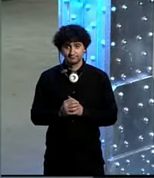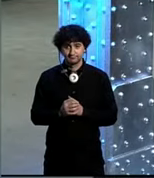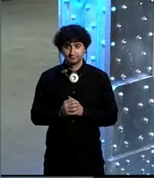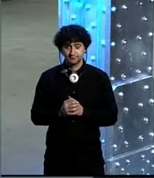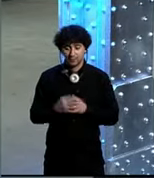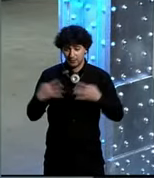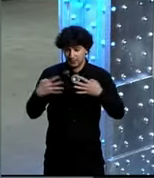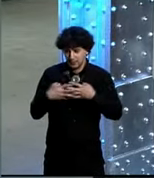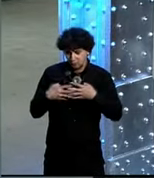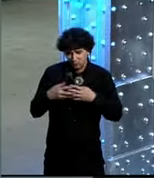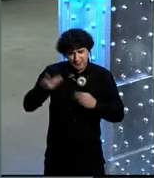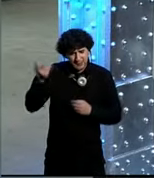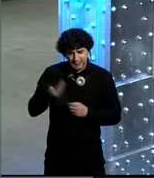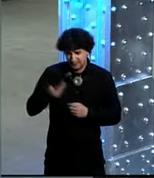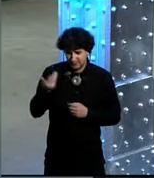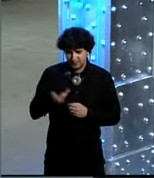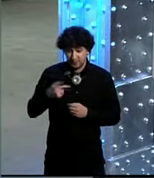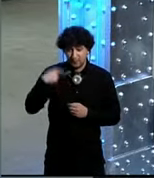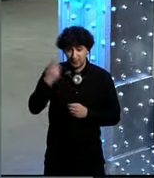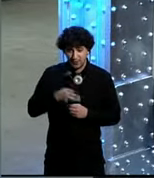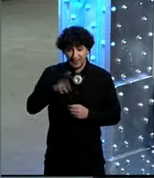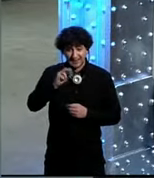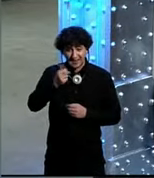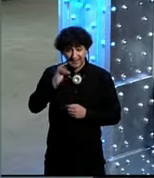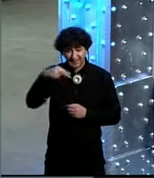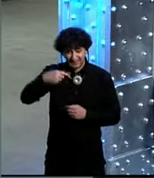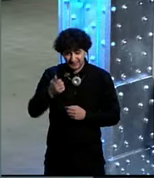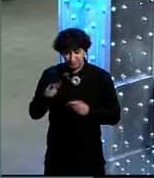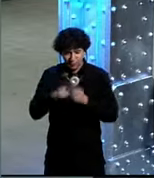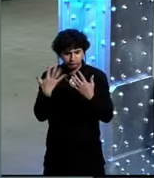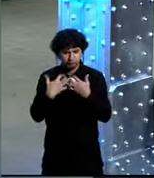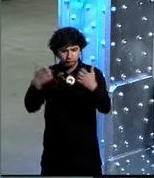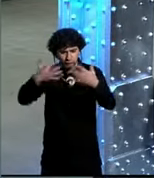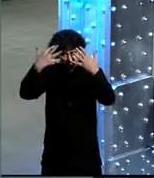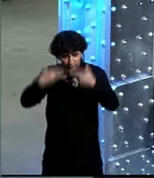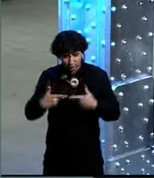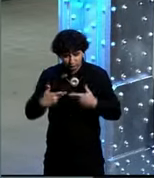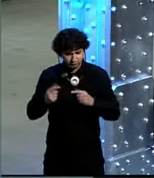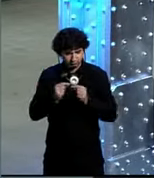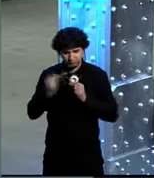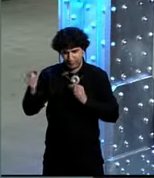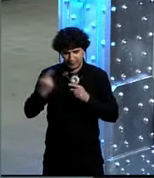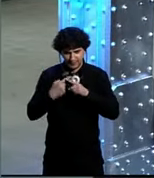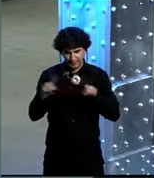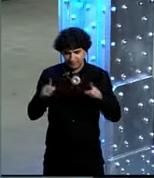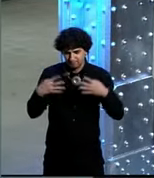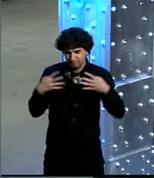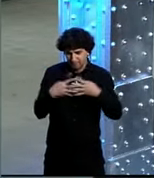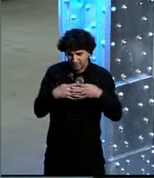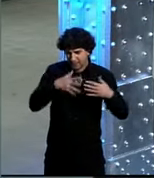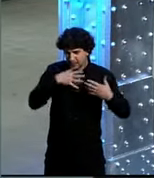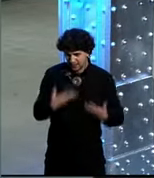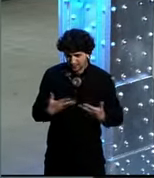something. But ratings are, of course, far from the only metric that counts. But neither are views on YouTube or clicks on your